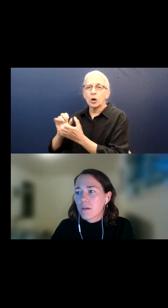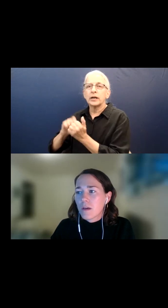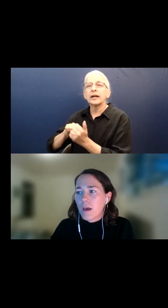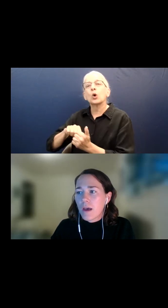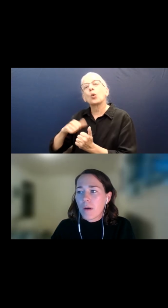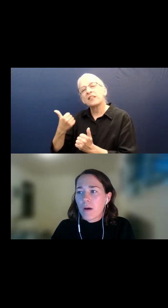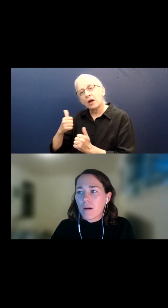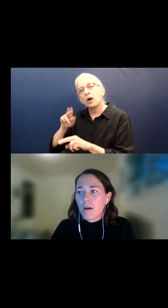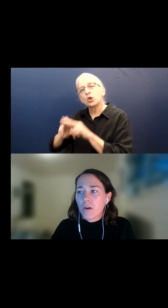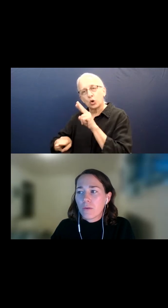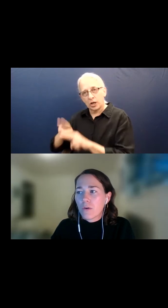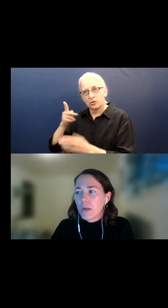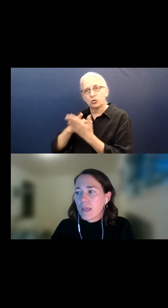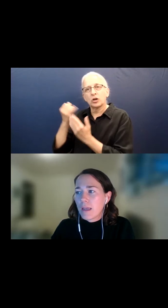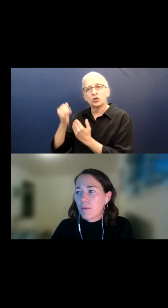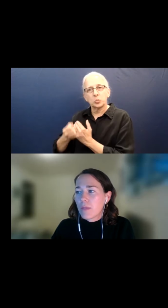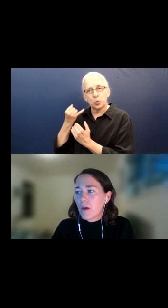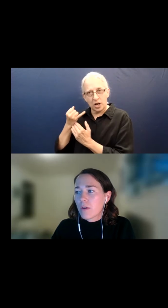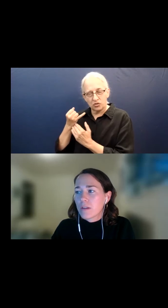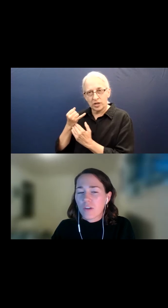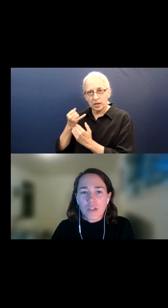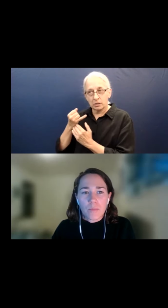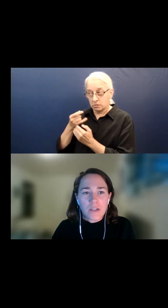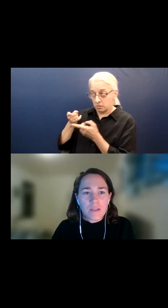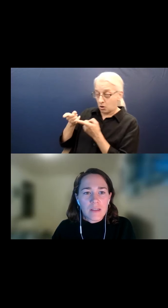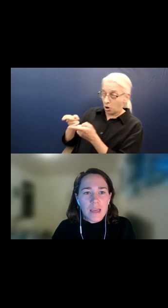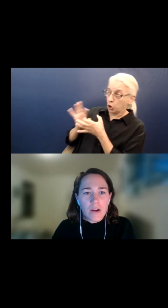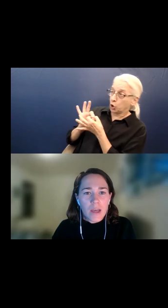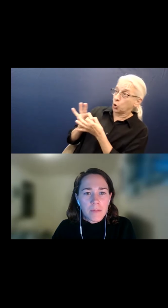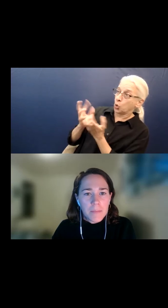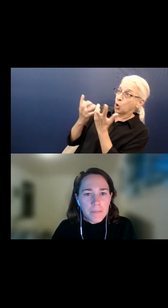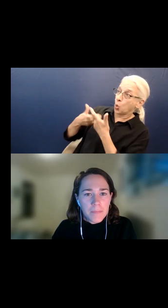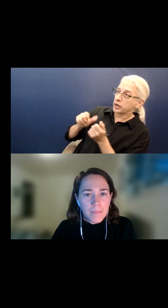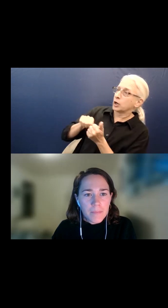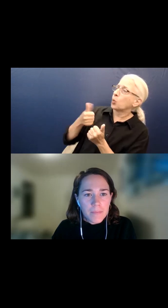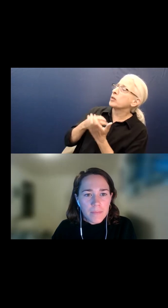projects. Are you coordinating with other construction projects in the area?